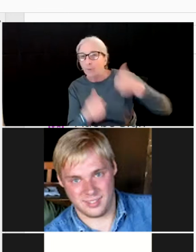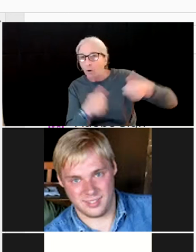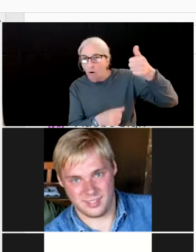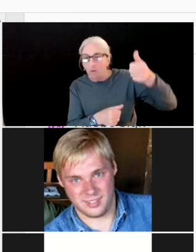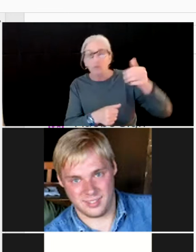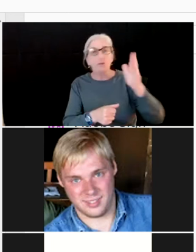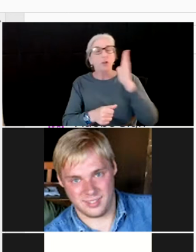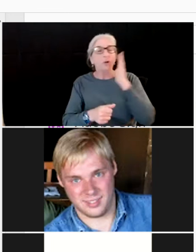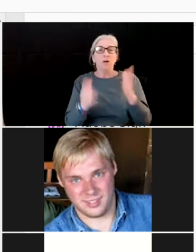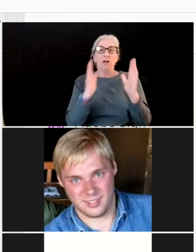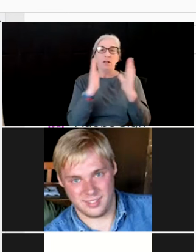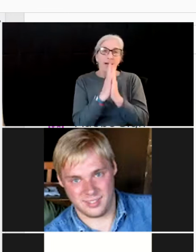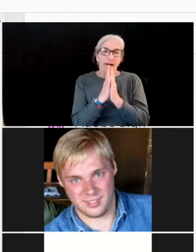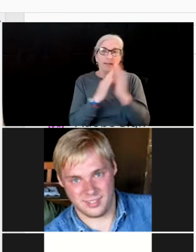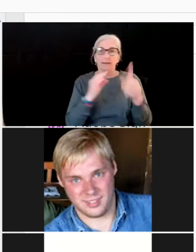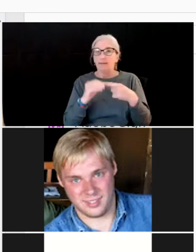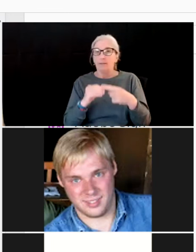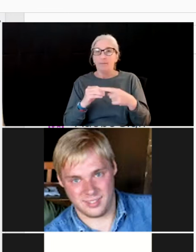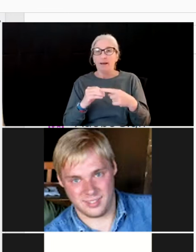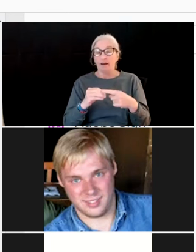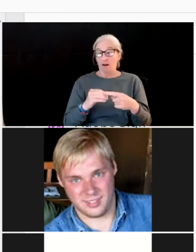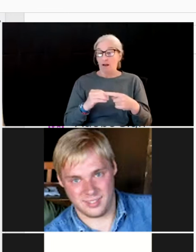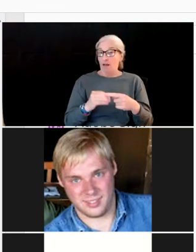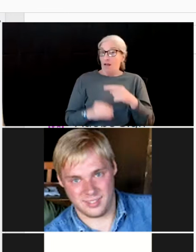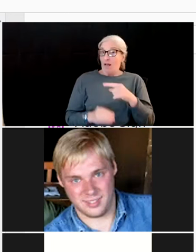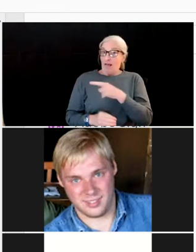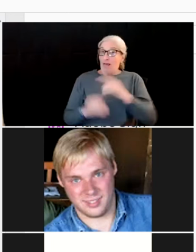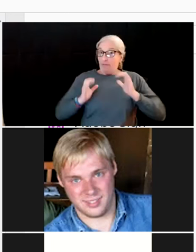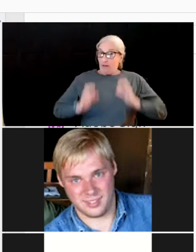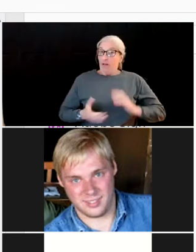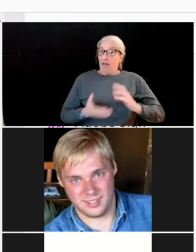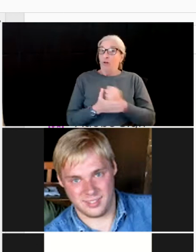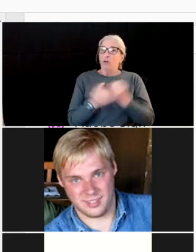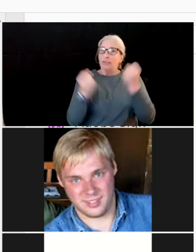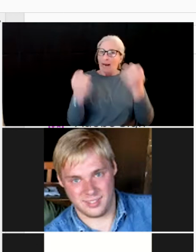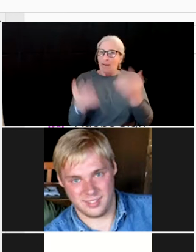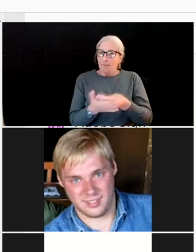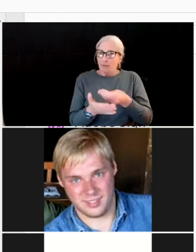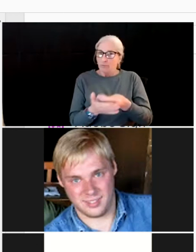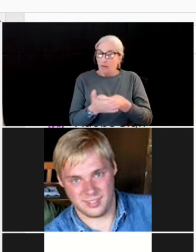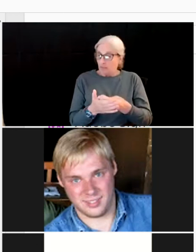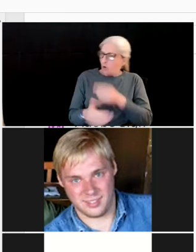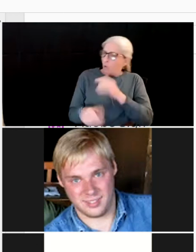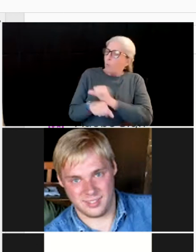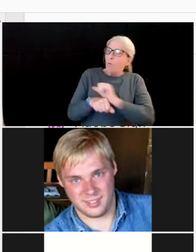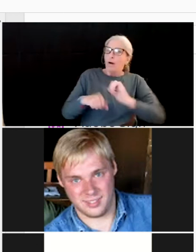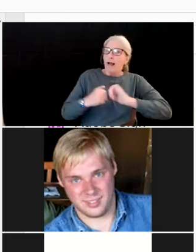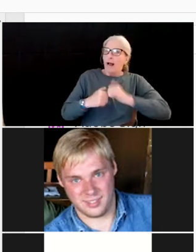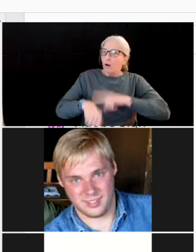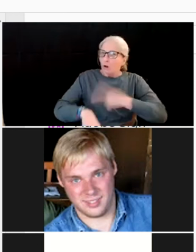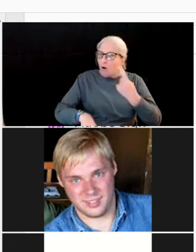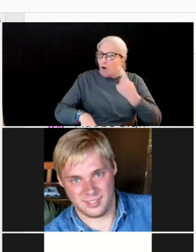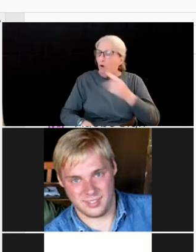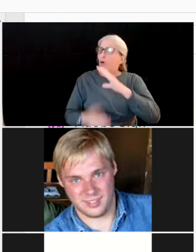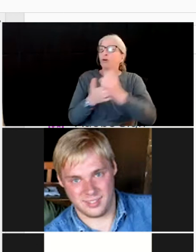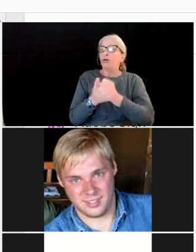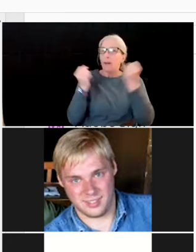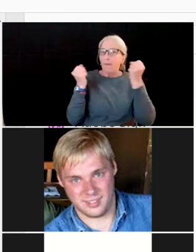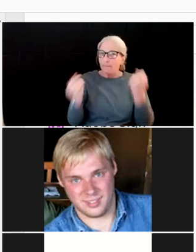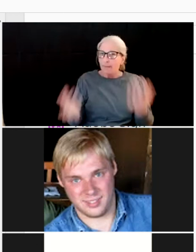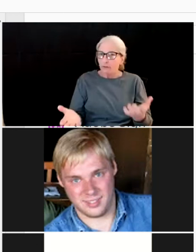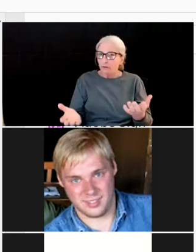about what the client earns in the job, you know, how long they've been there, how much they're making an hour. And then they'll ask